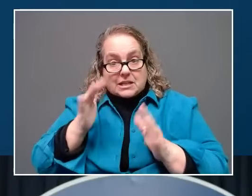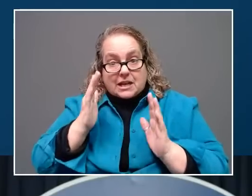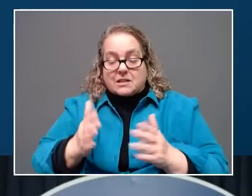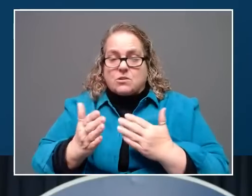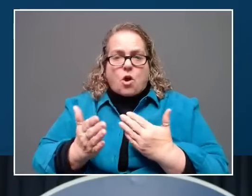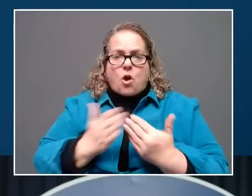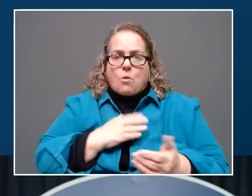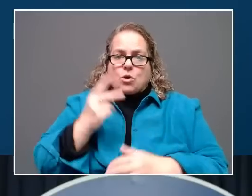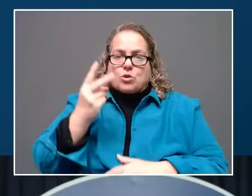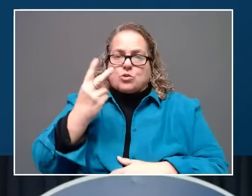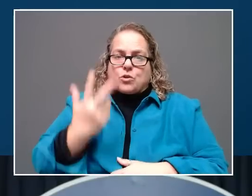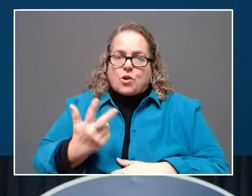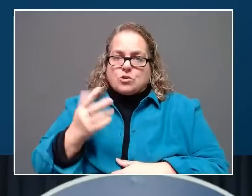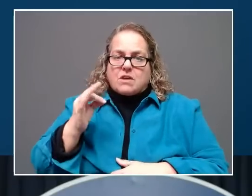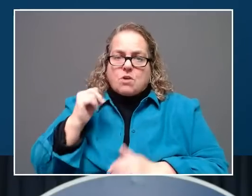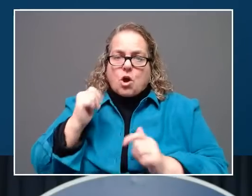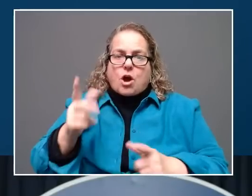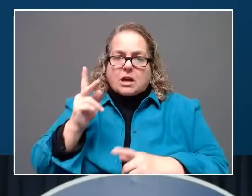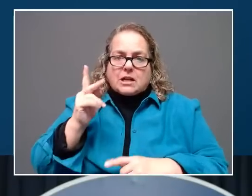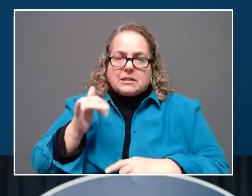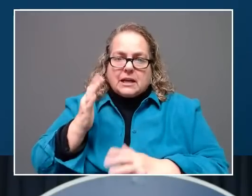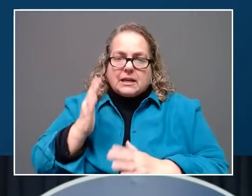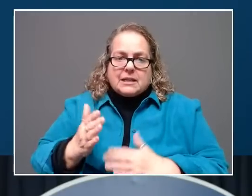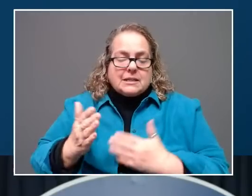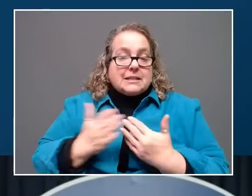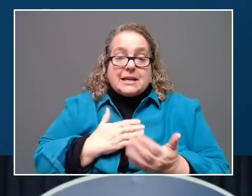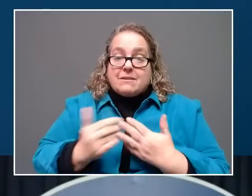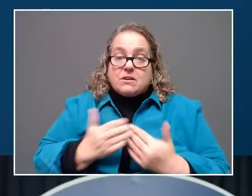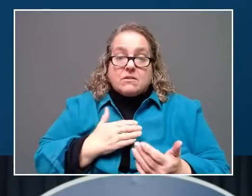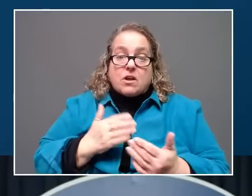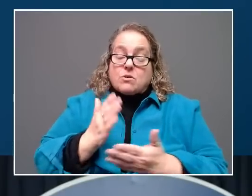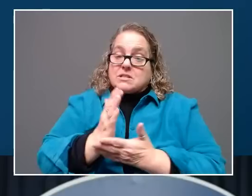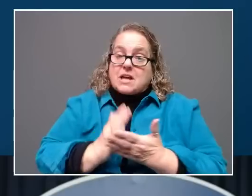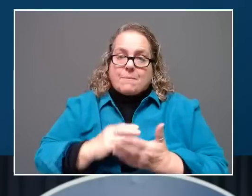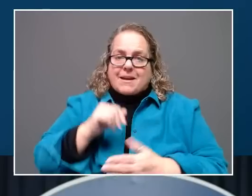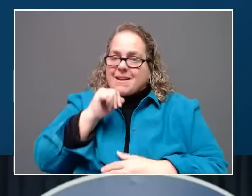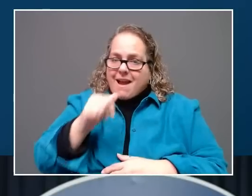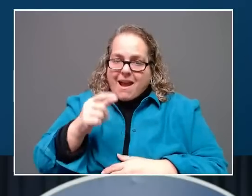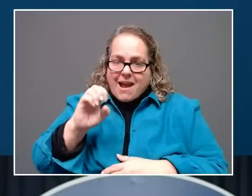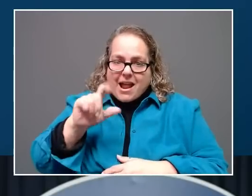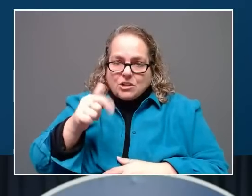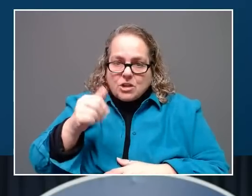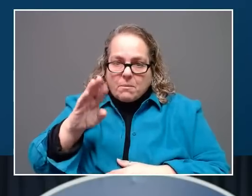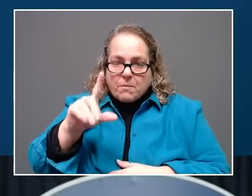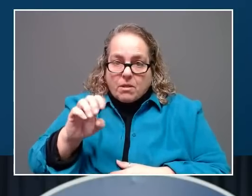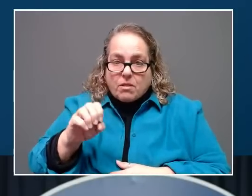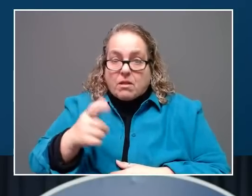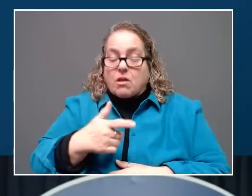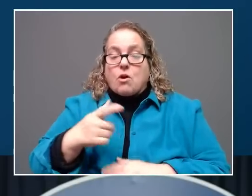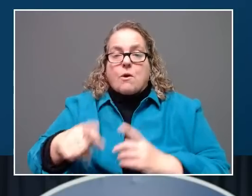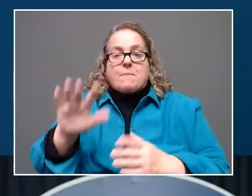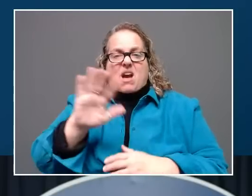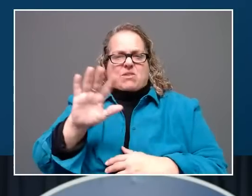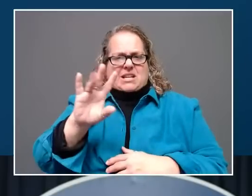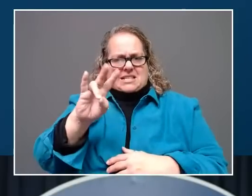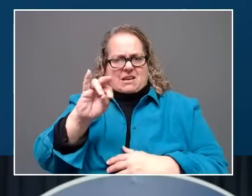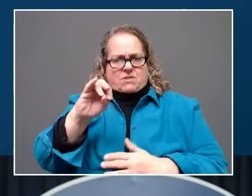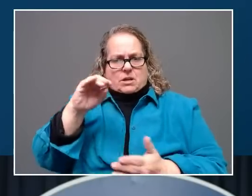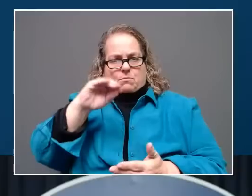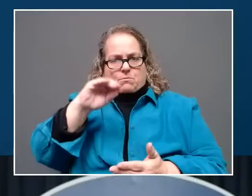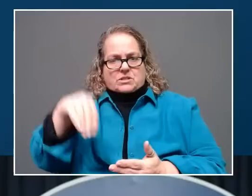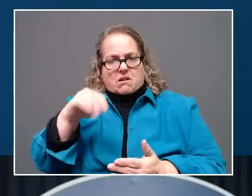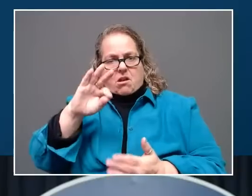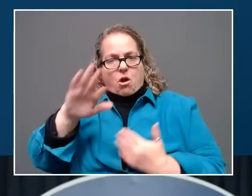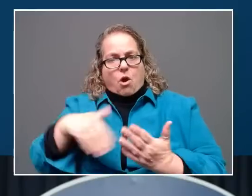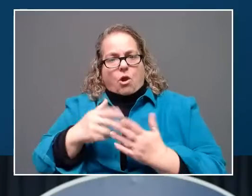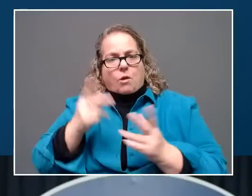of all Kentuckians, even though some aren't eligible. It's nearly 70% of everybody that can get a shot